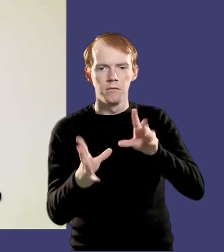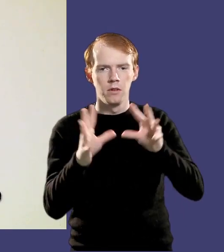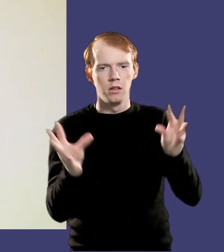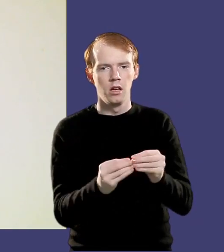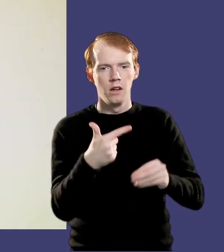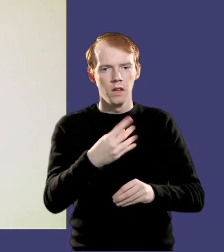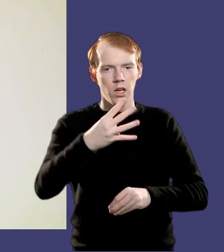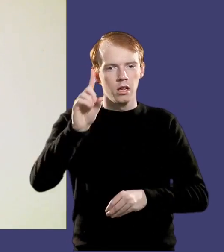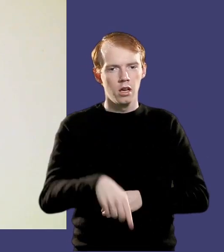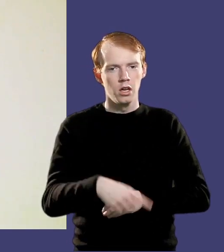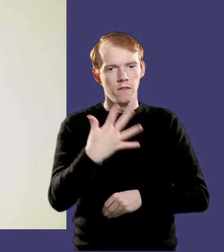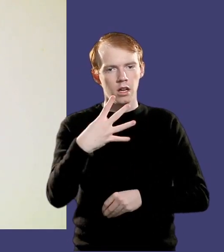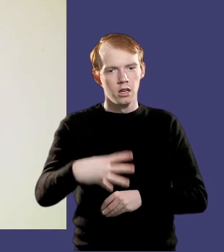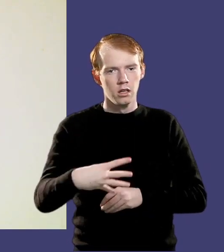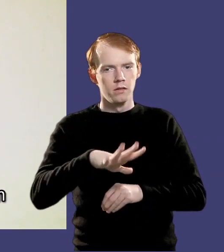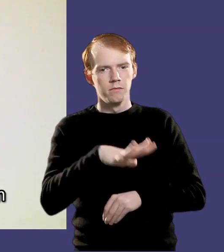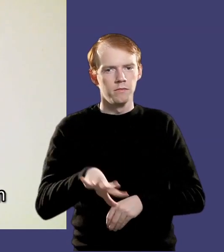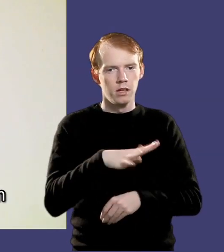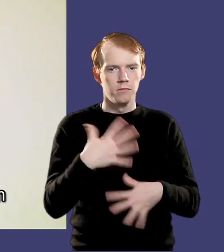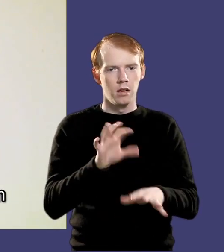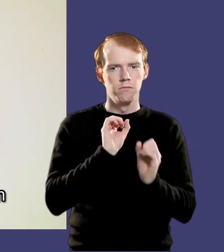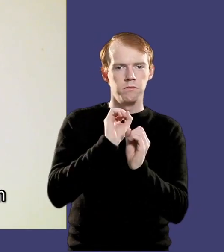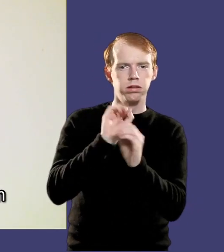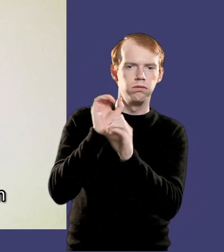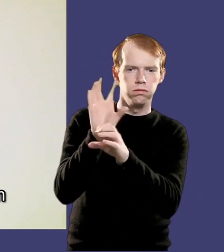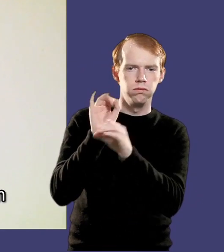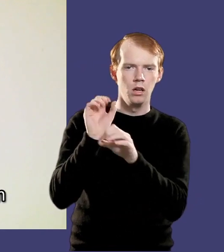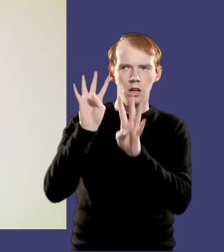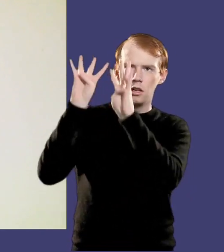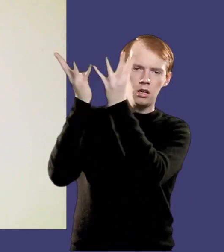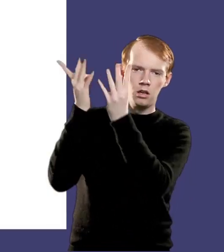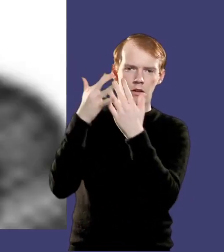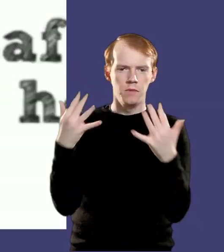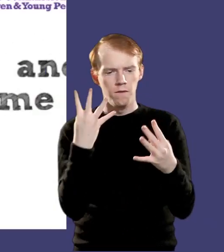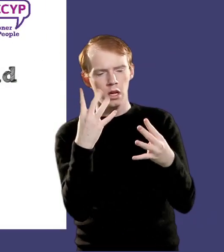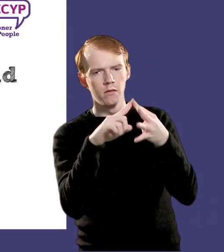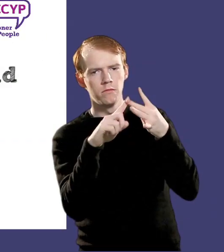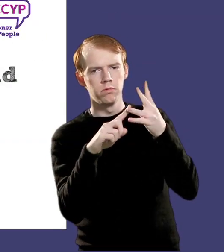74,059 children and young people told their commissioner the four most important things to them.